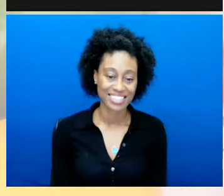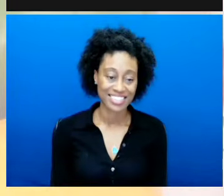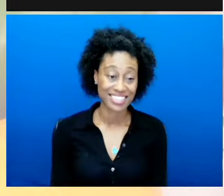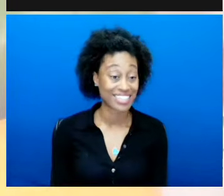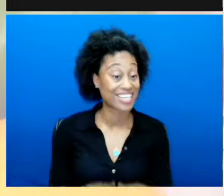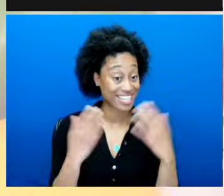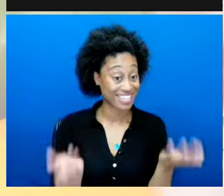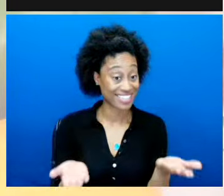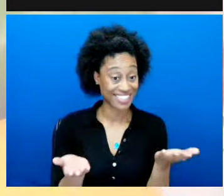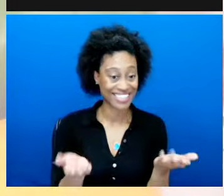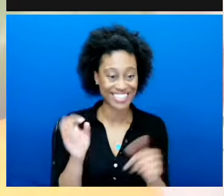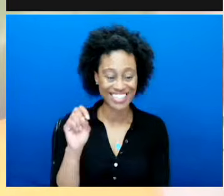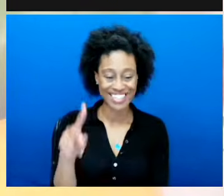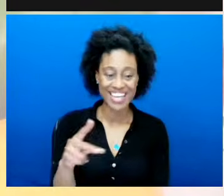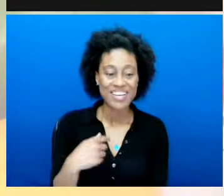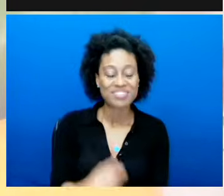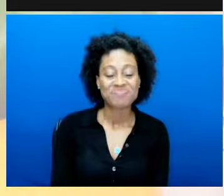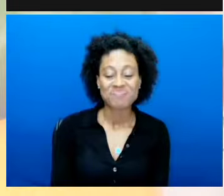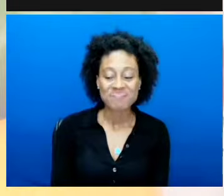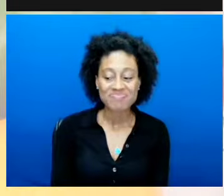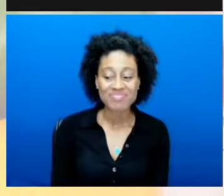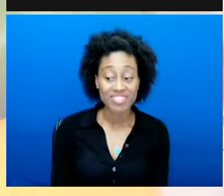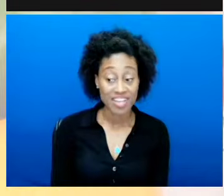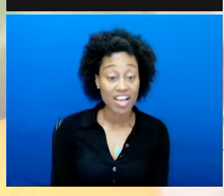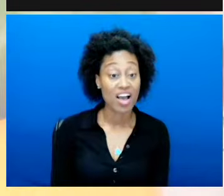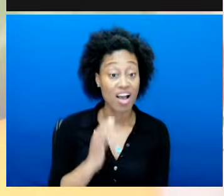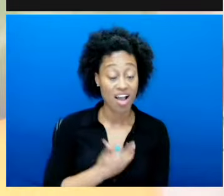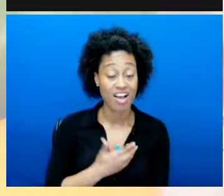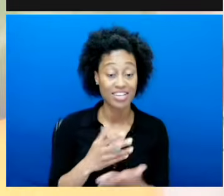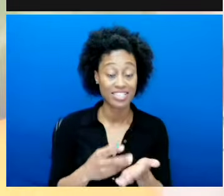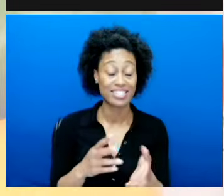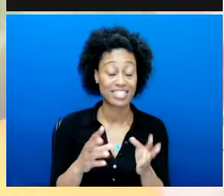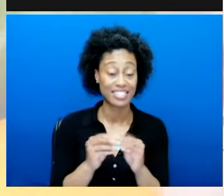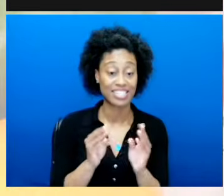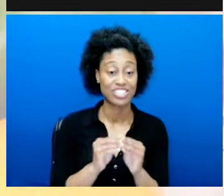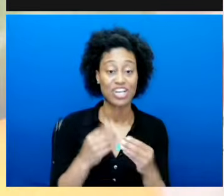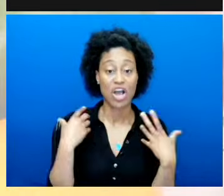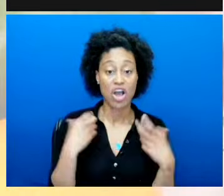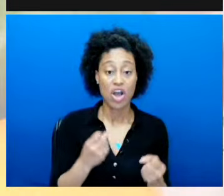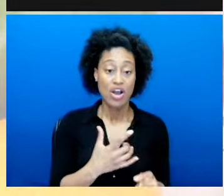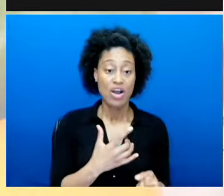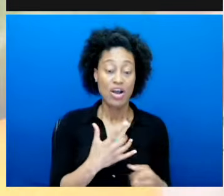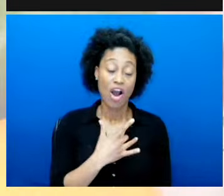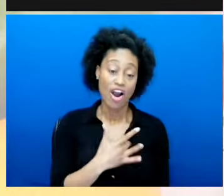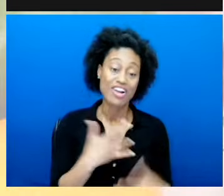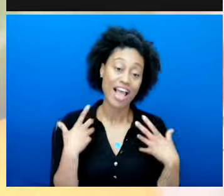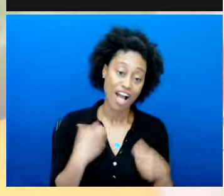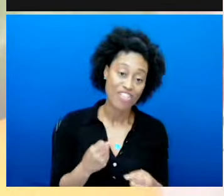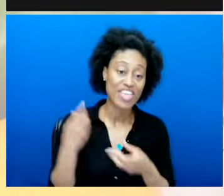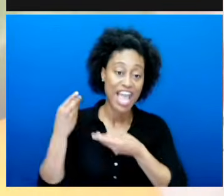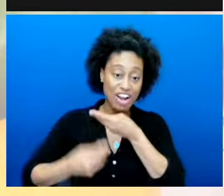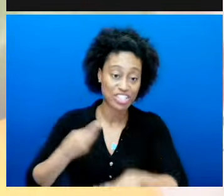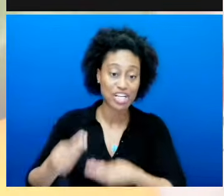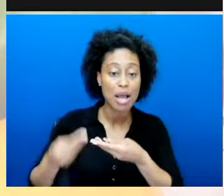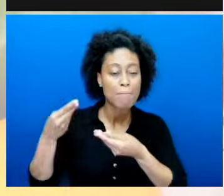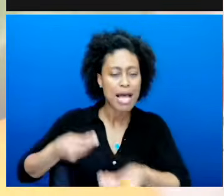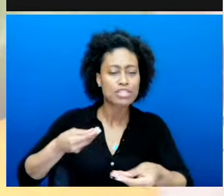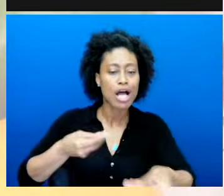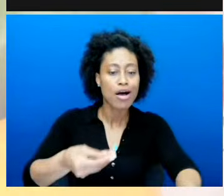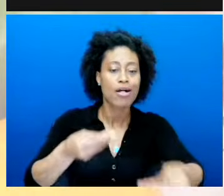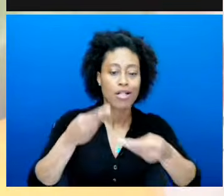Okay, so as we've said, today's session is Heart Healthy Heritage, Passing Down a Legacy of Wellness Through